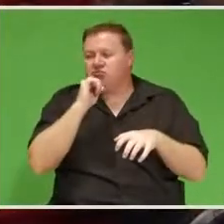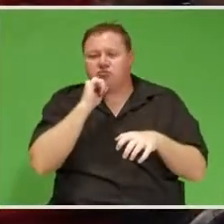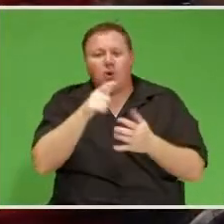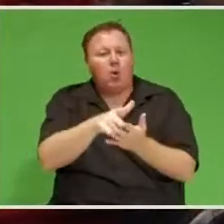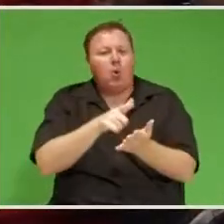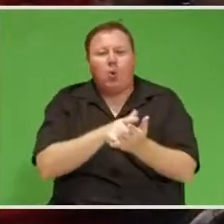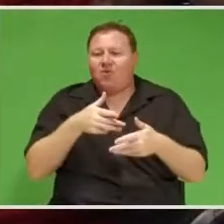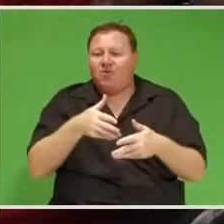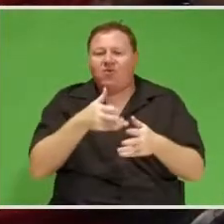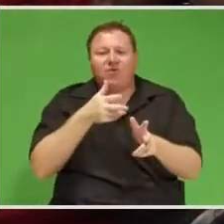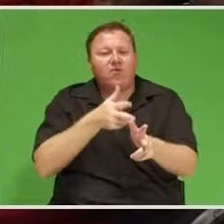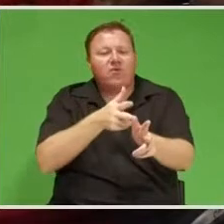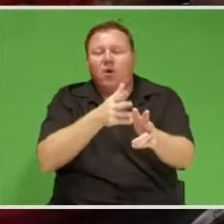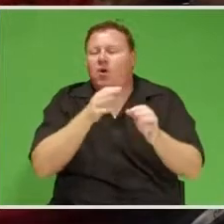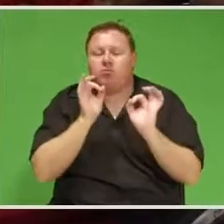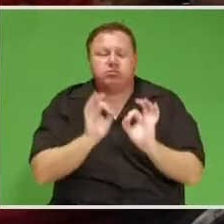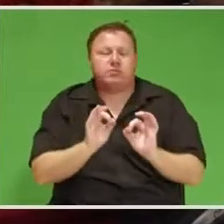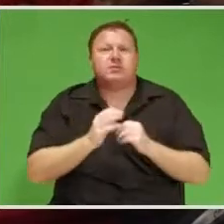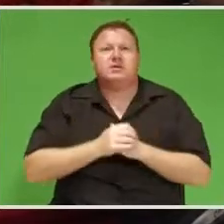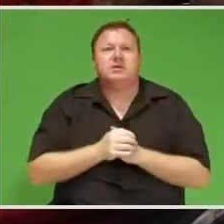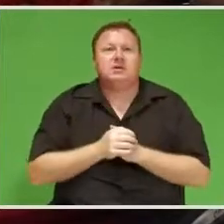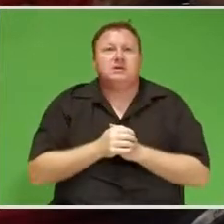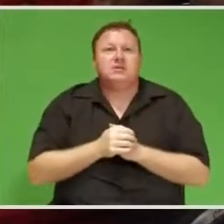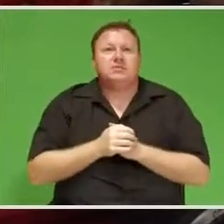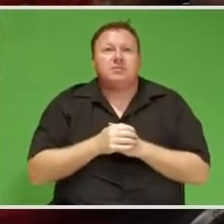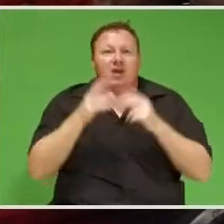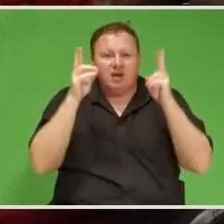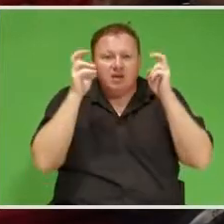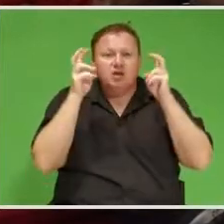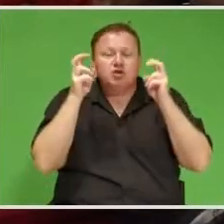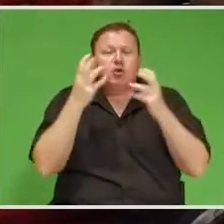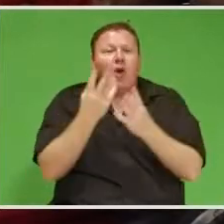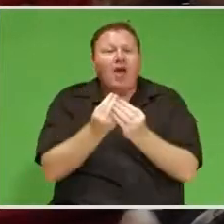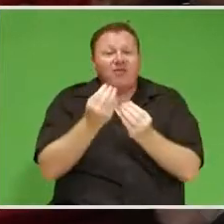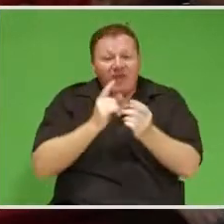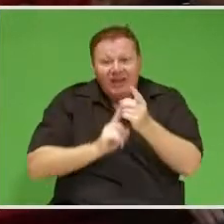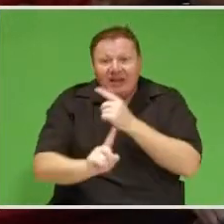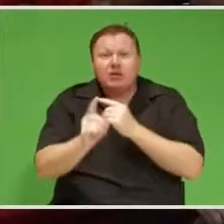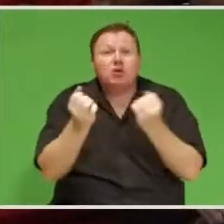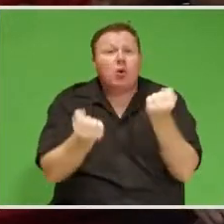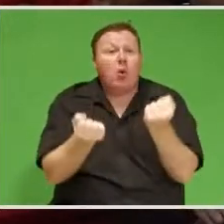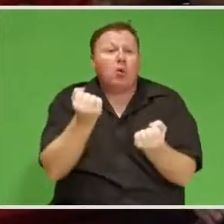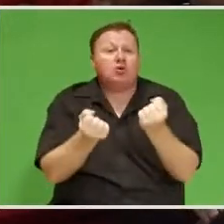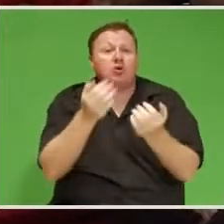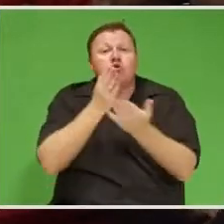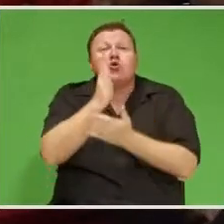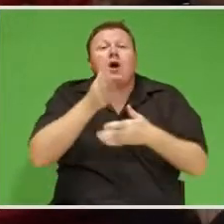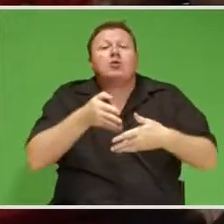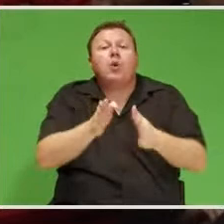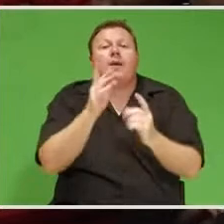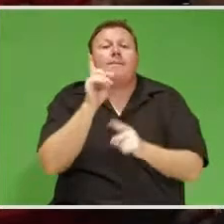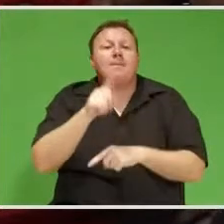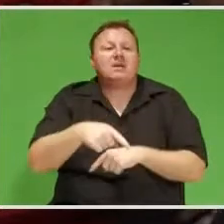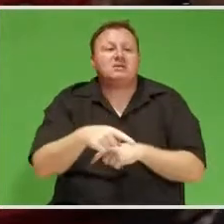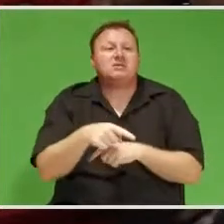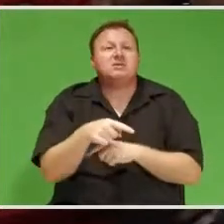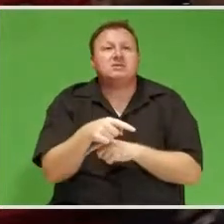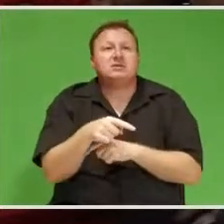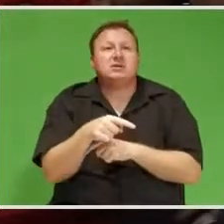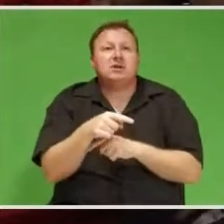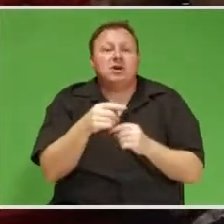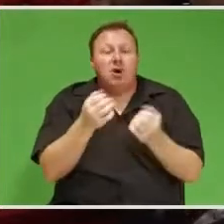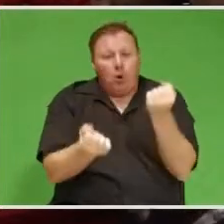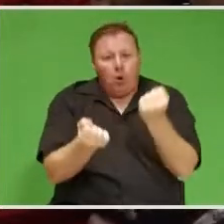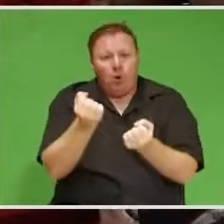a matter with him before court, and the right thing to do will be that we should allow the court to make a